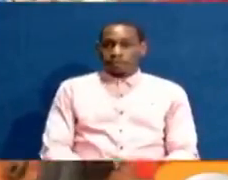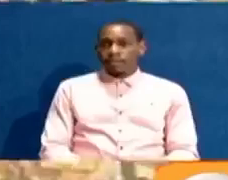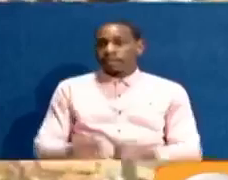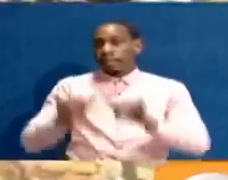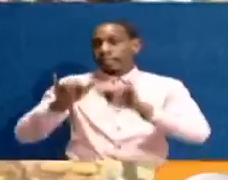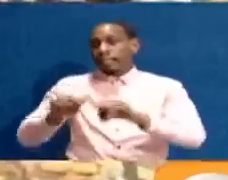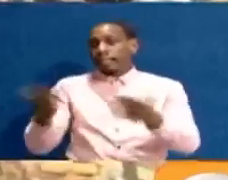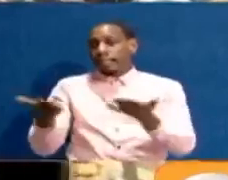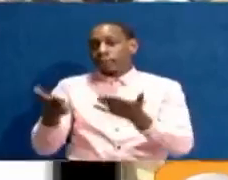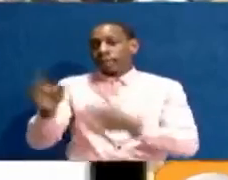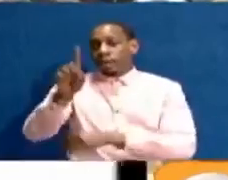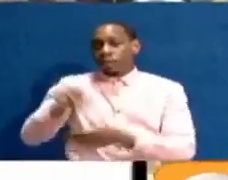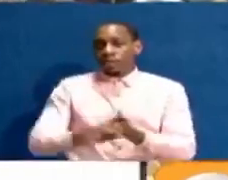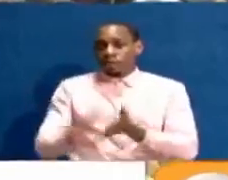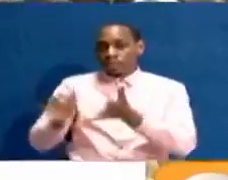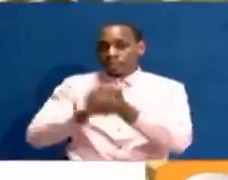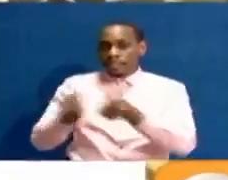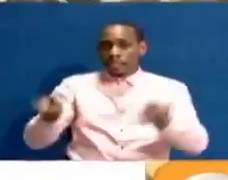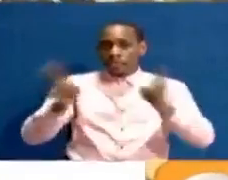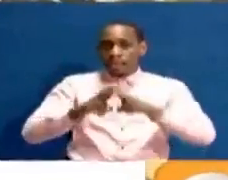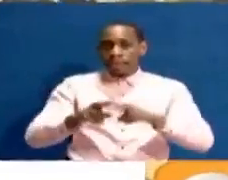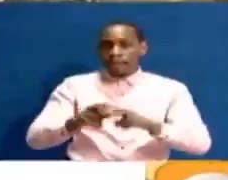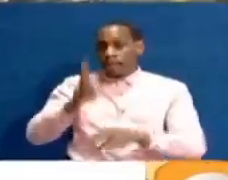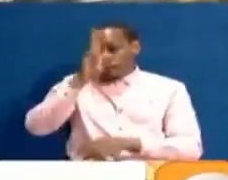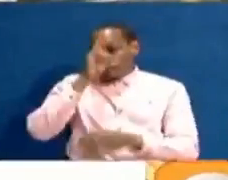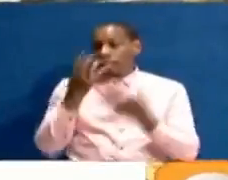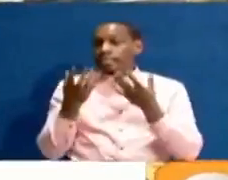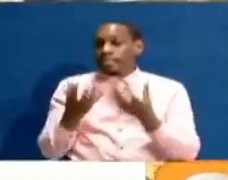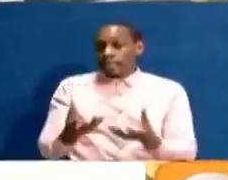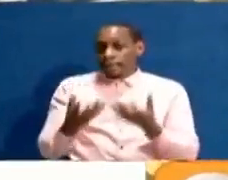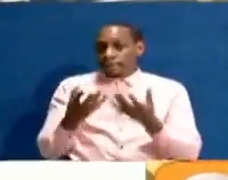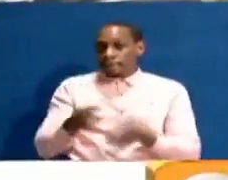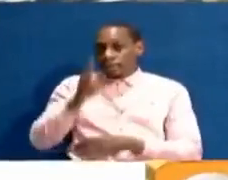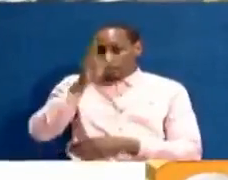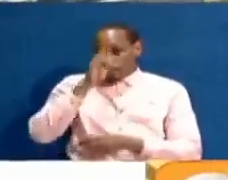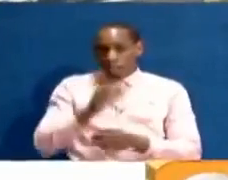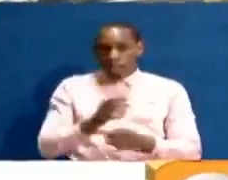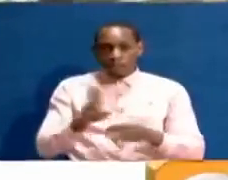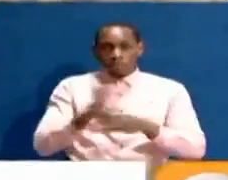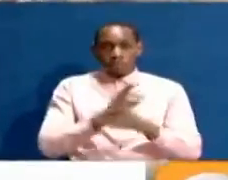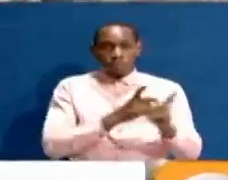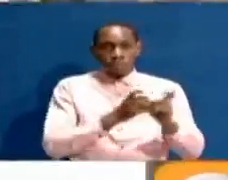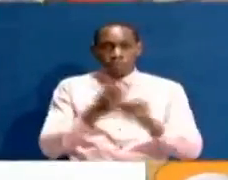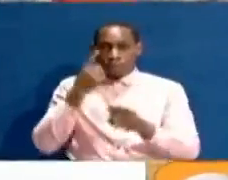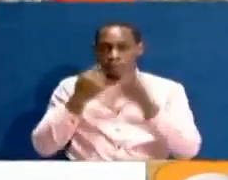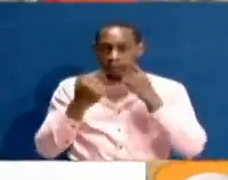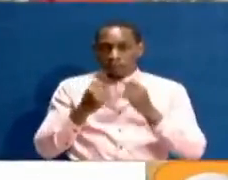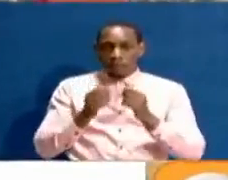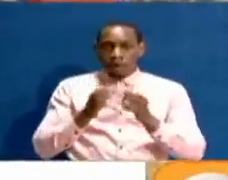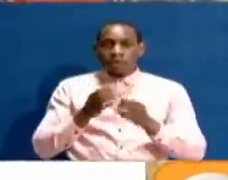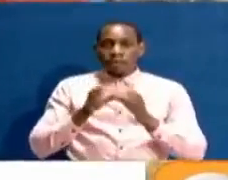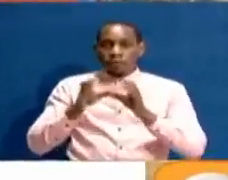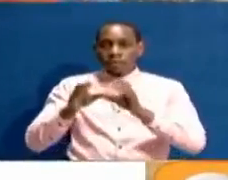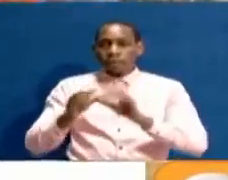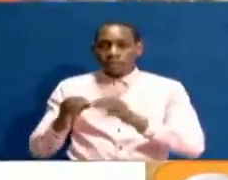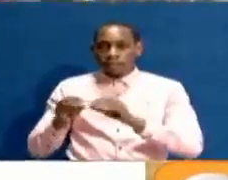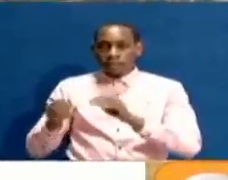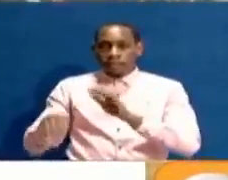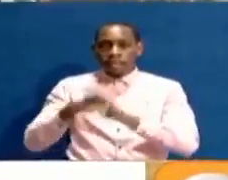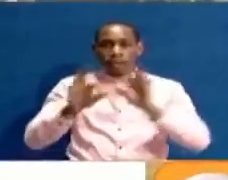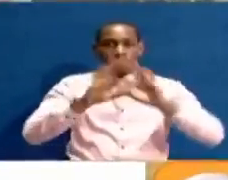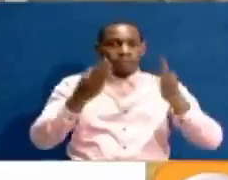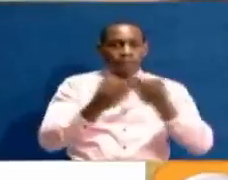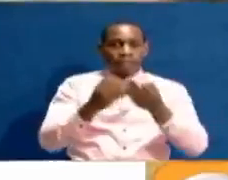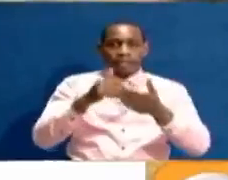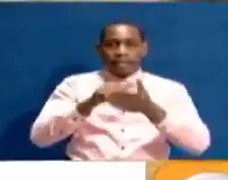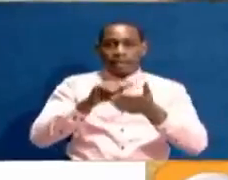Tutakaa wapi? The demolition took place under tight security, with police lobbing tear gas canisters to forcefully evict families who